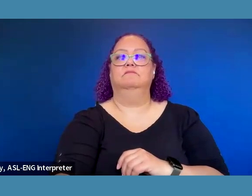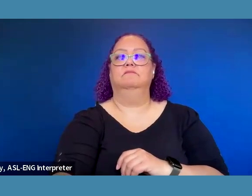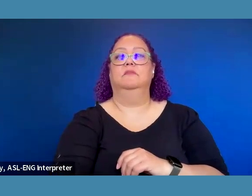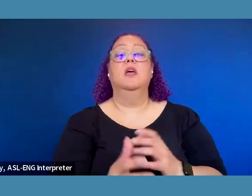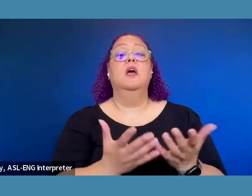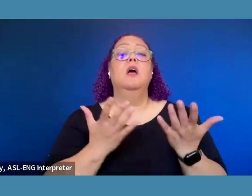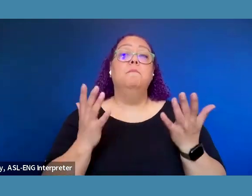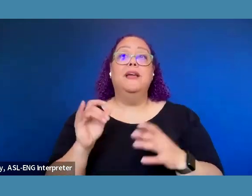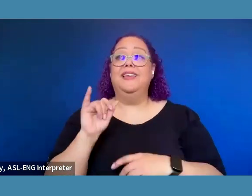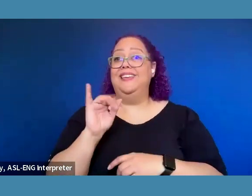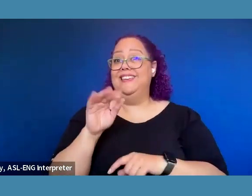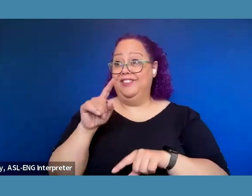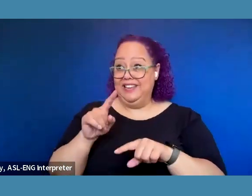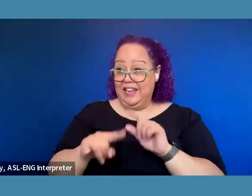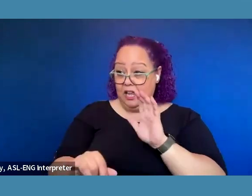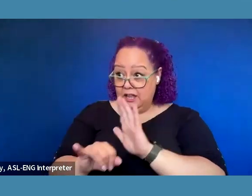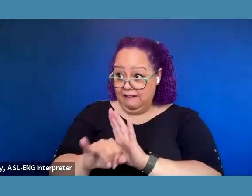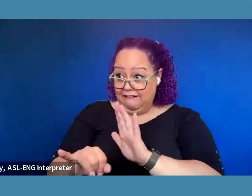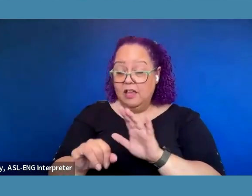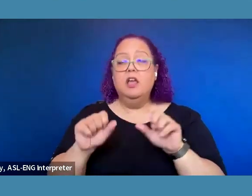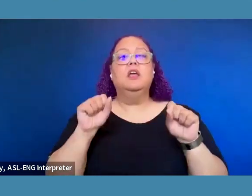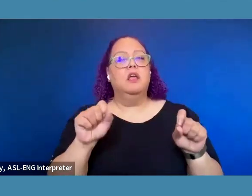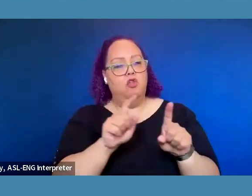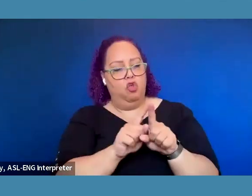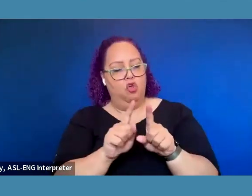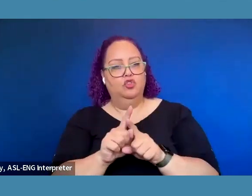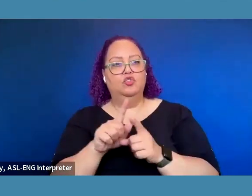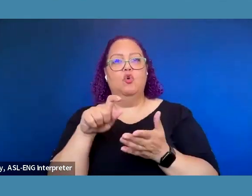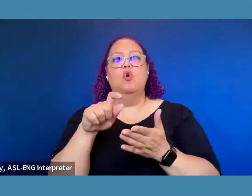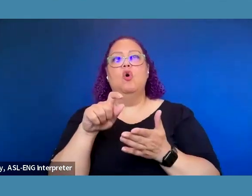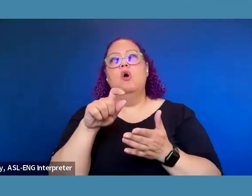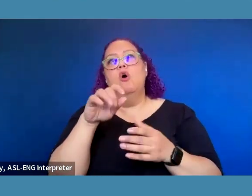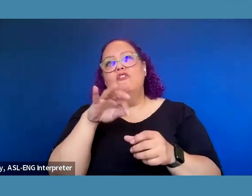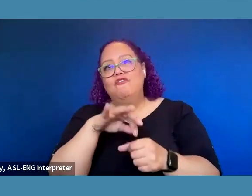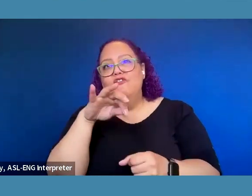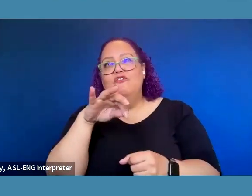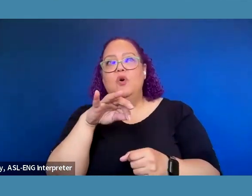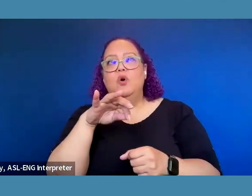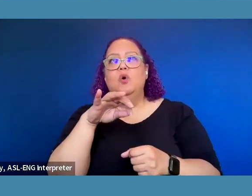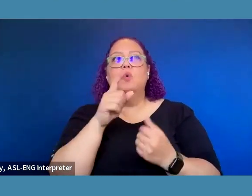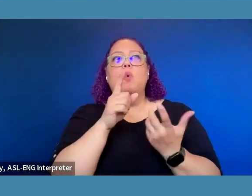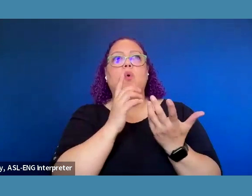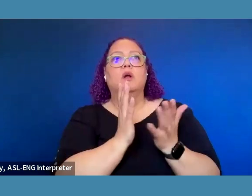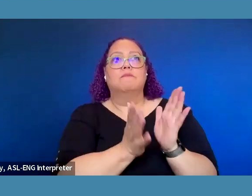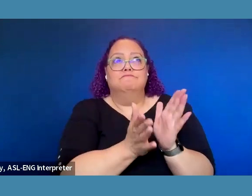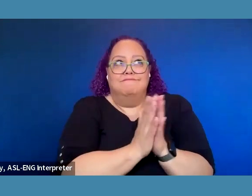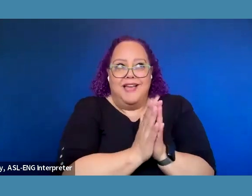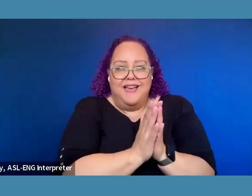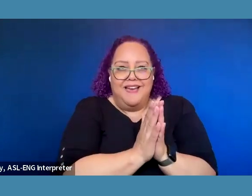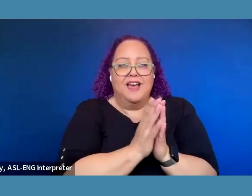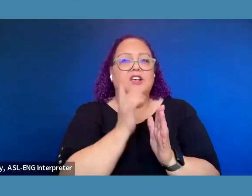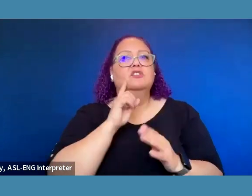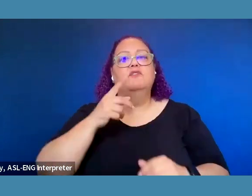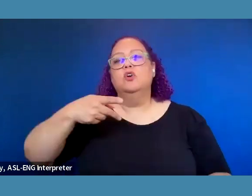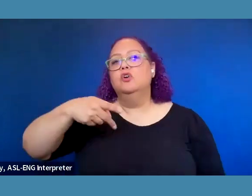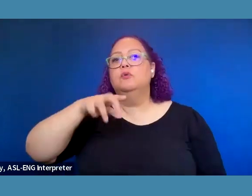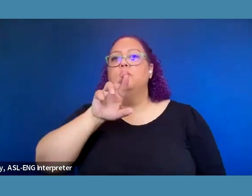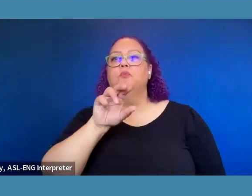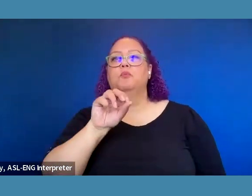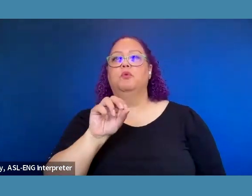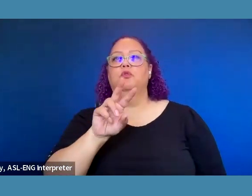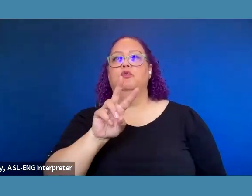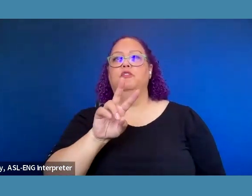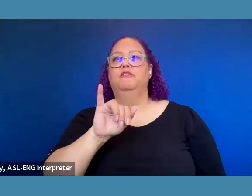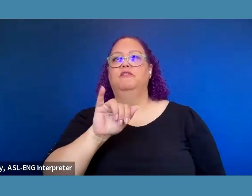be identified, you can also vote, or you should inquire about voting provisionally. That would allow you to